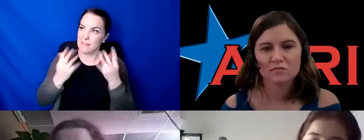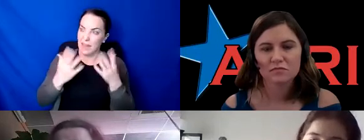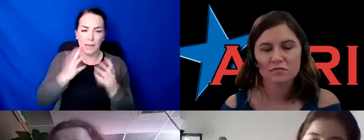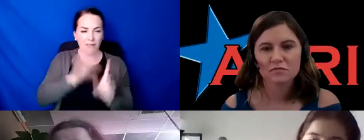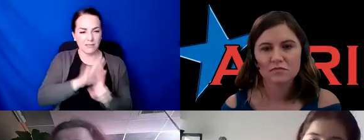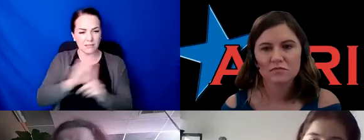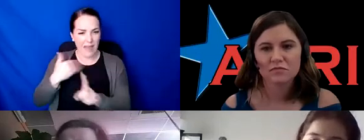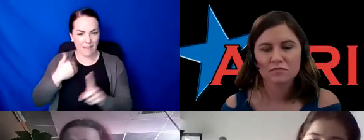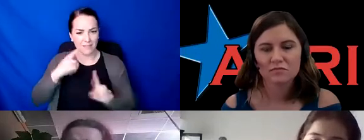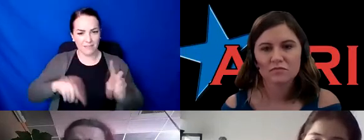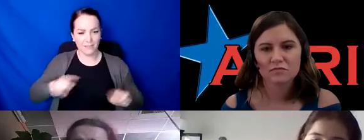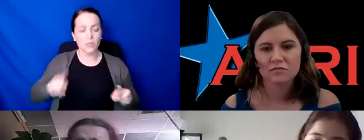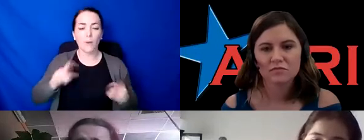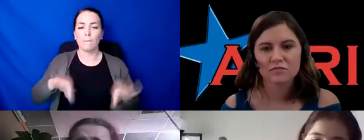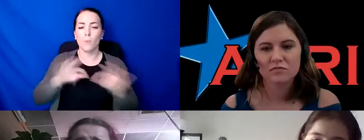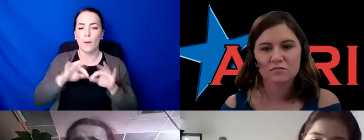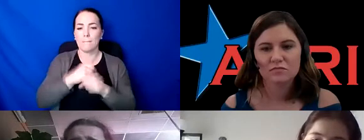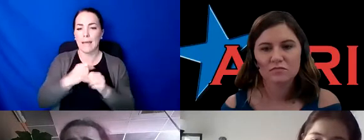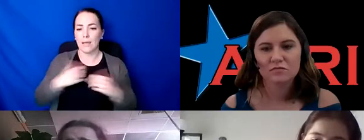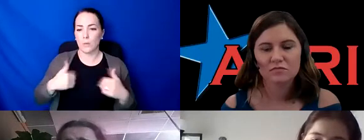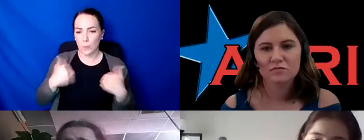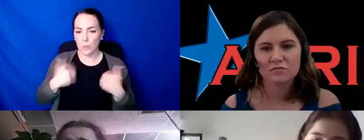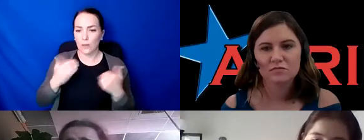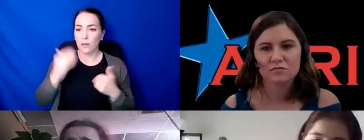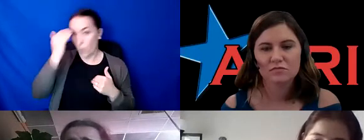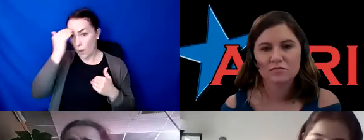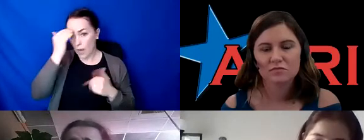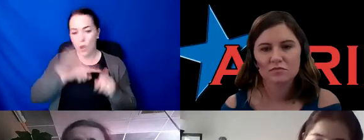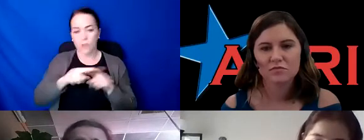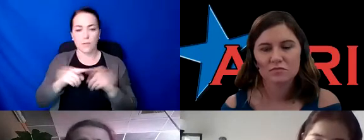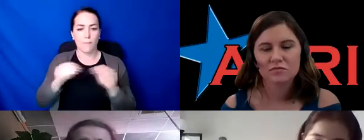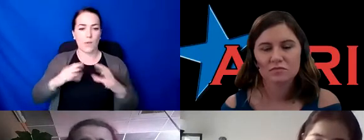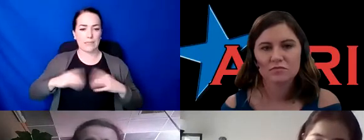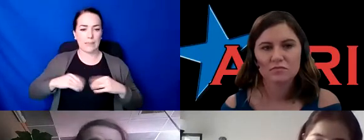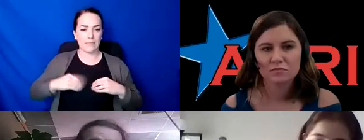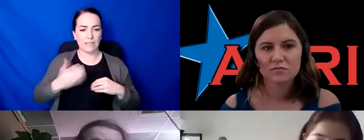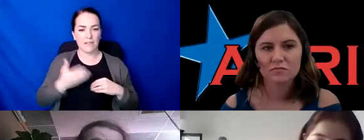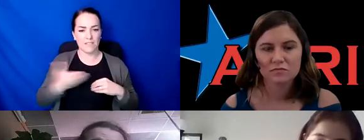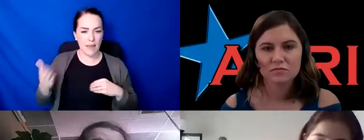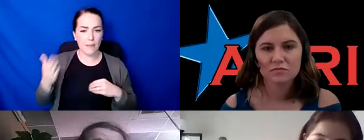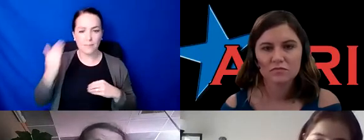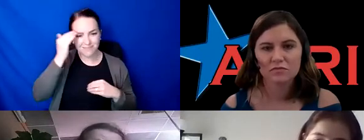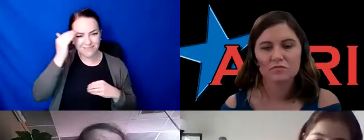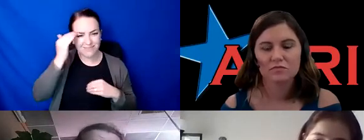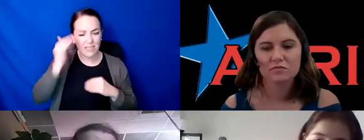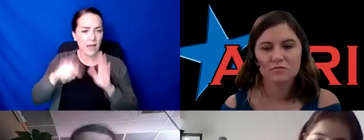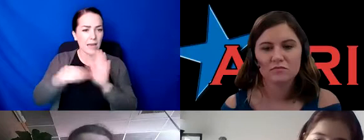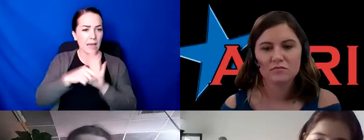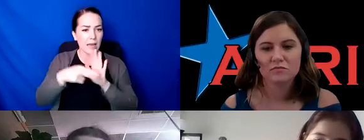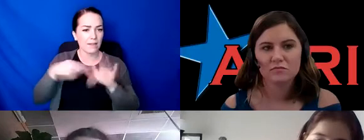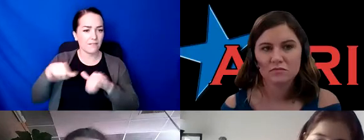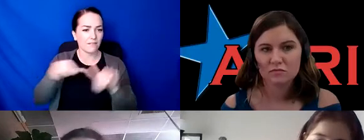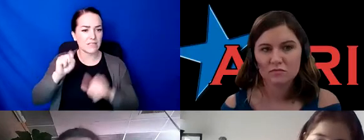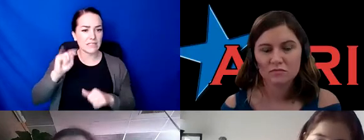more aware and more accepting of them instead of, like everybody was saying, the stigma with it all.